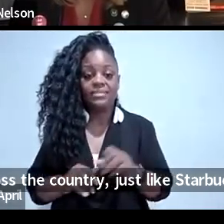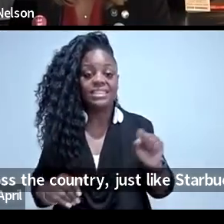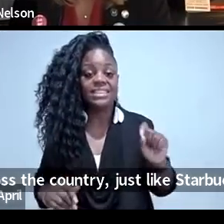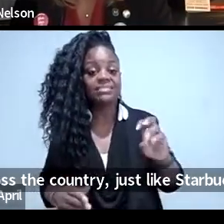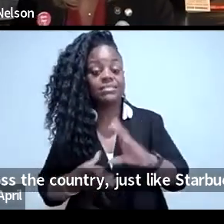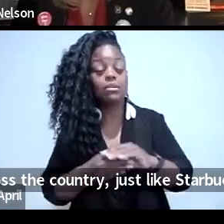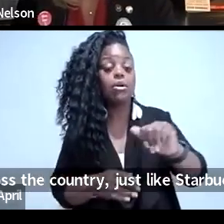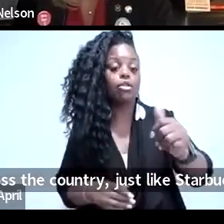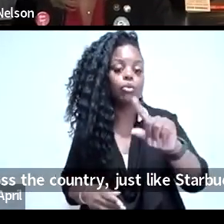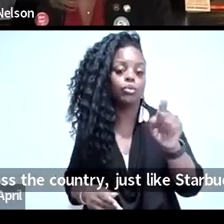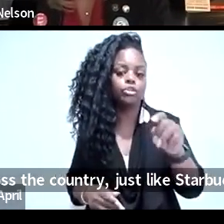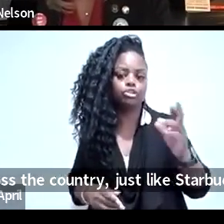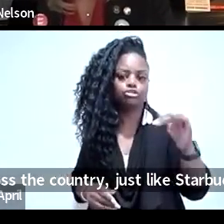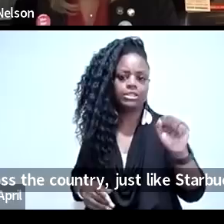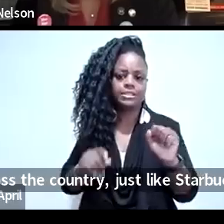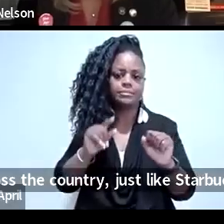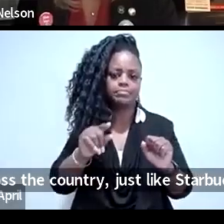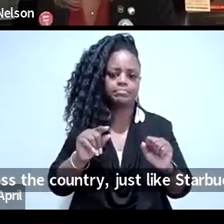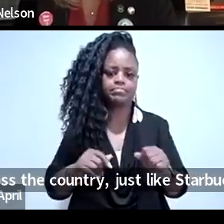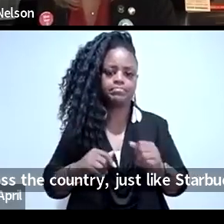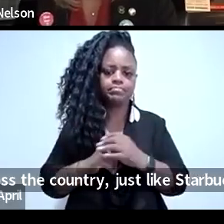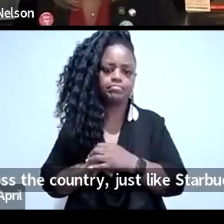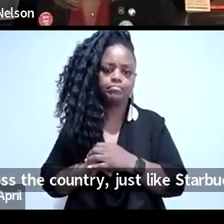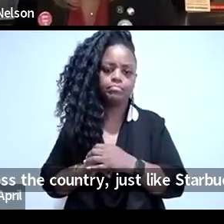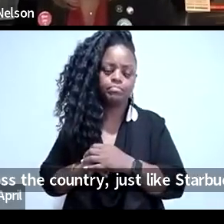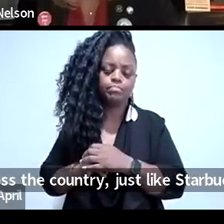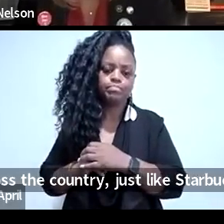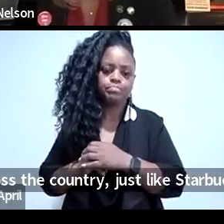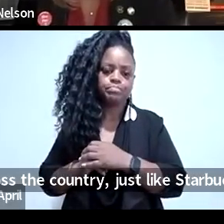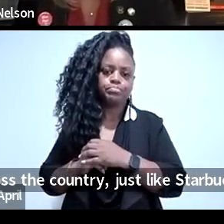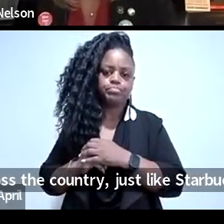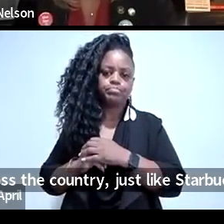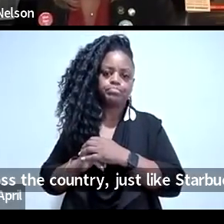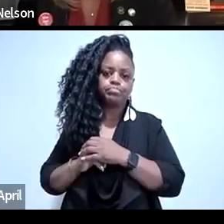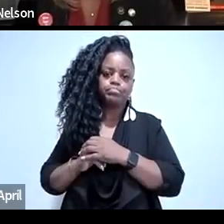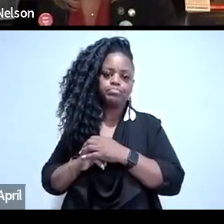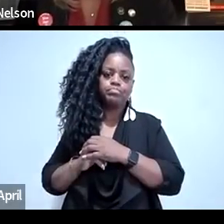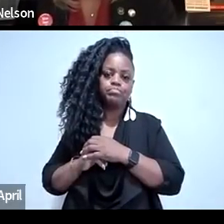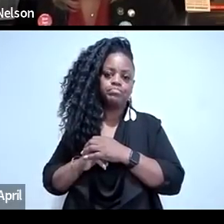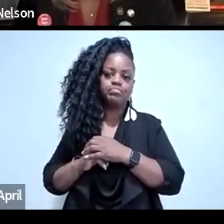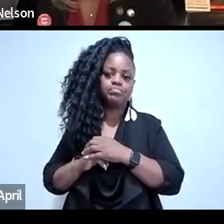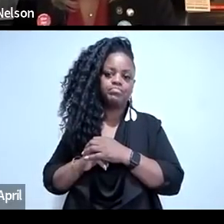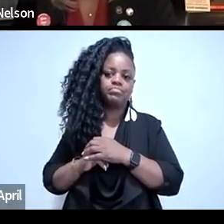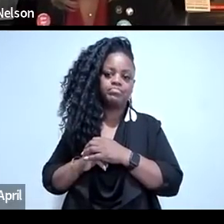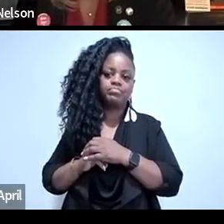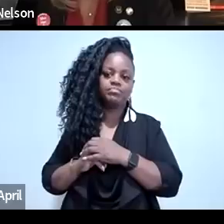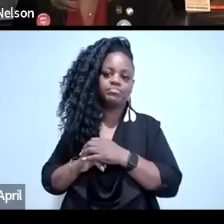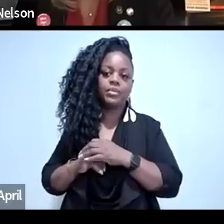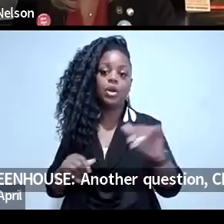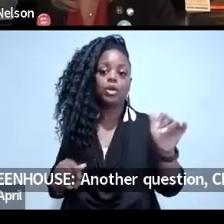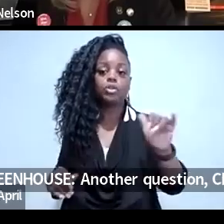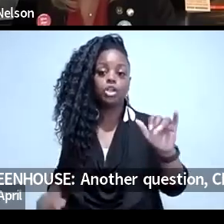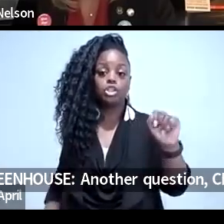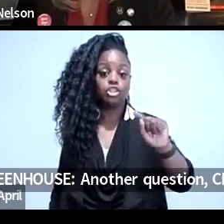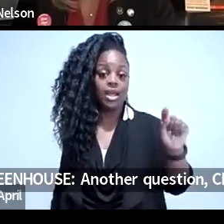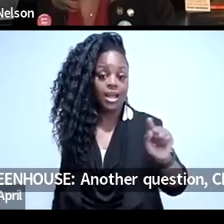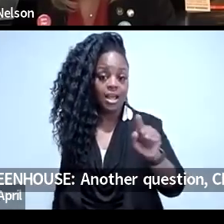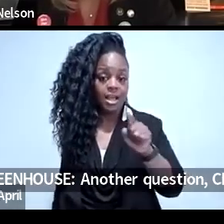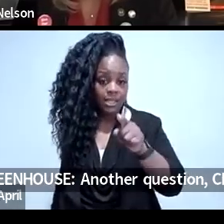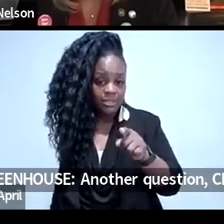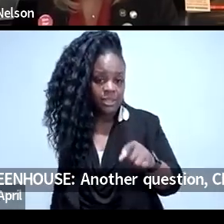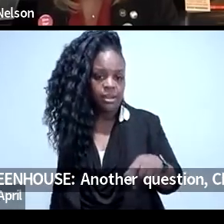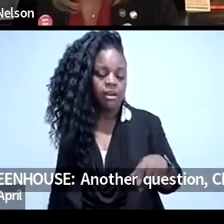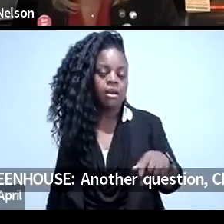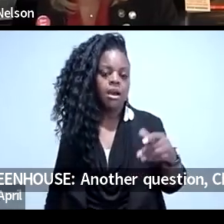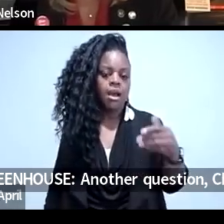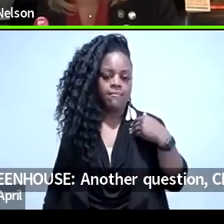win. Jazz, the Starbucks Workers Union has, won many historic victories. You've climbed that mountain. Sarah, hopefully you'll climb that